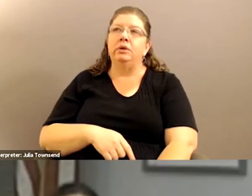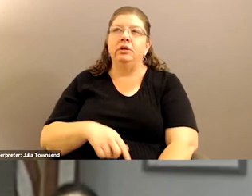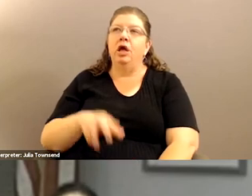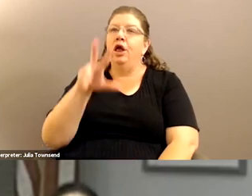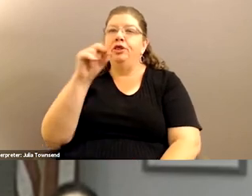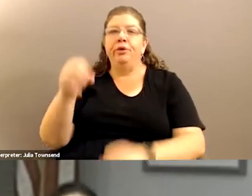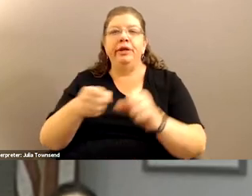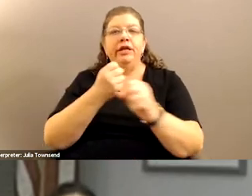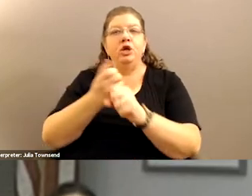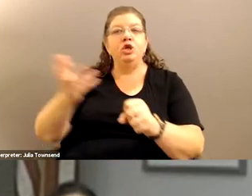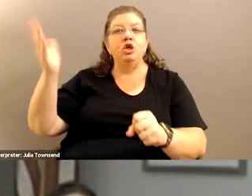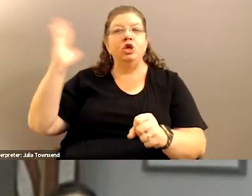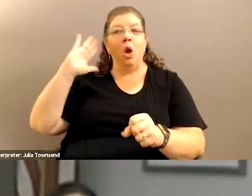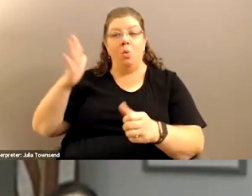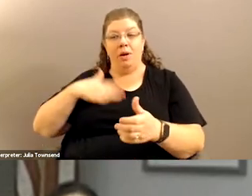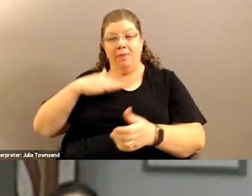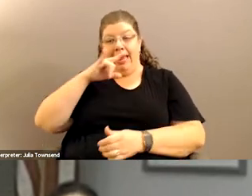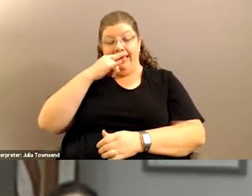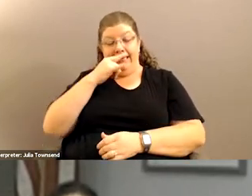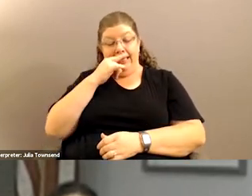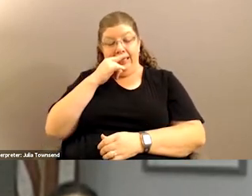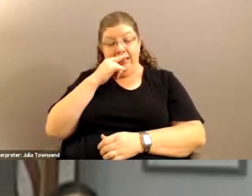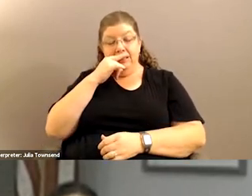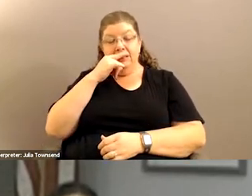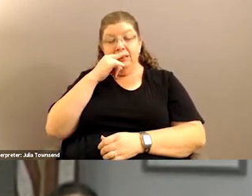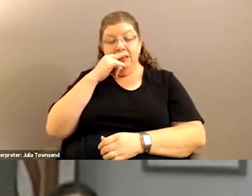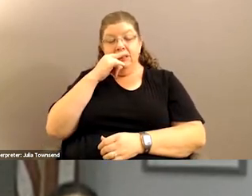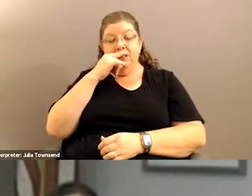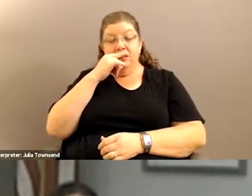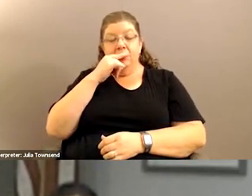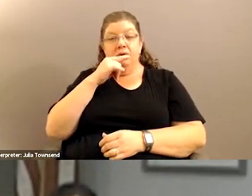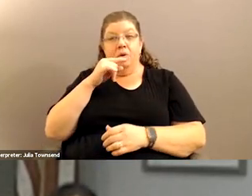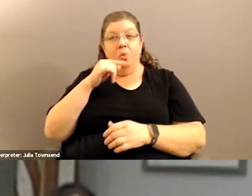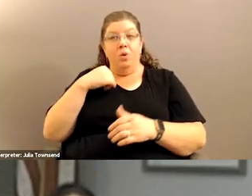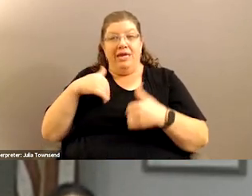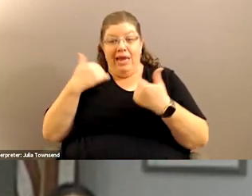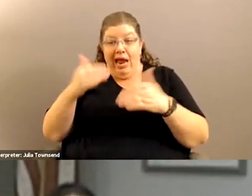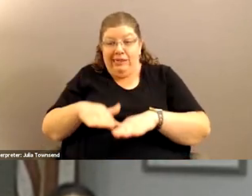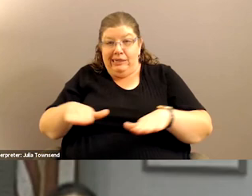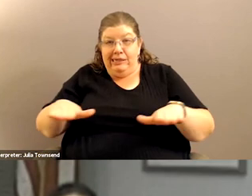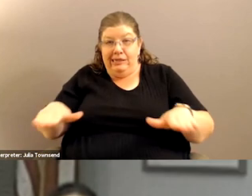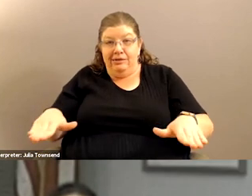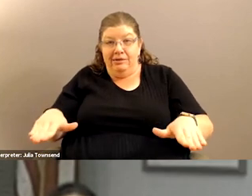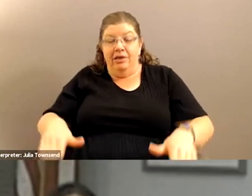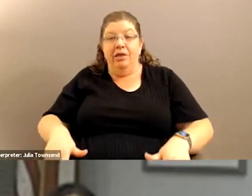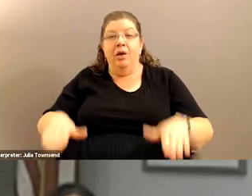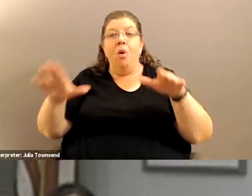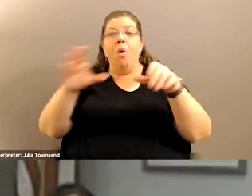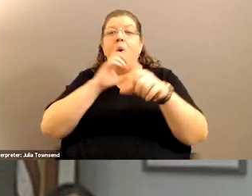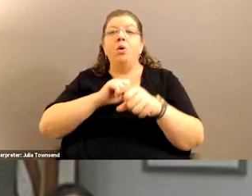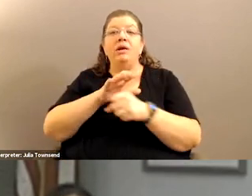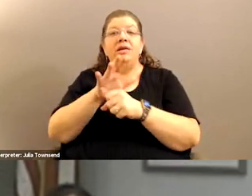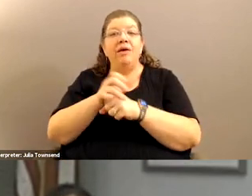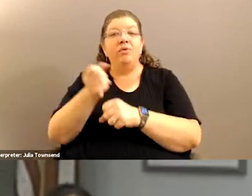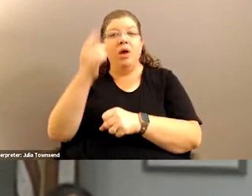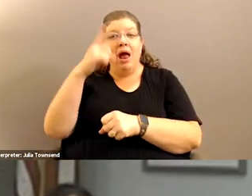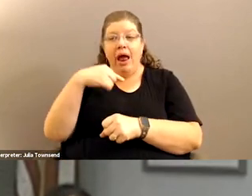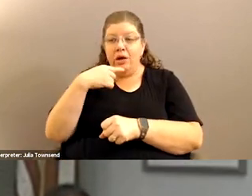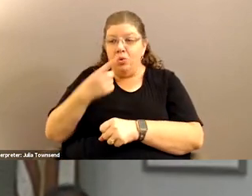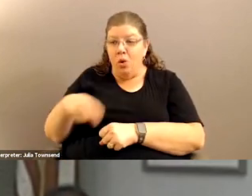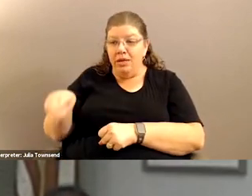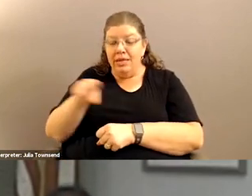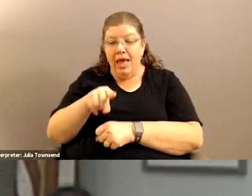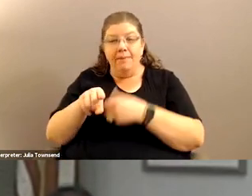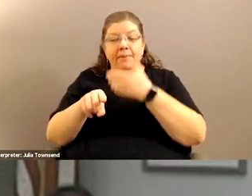ago when my kids were you know were um were little and then when they were old enough to understand i told them to stay